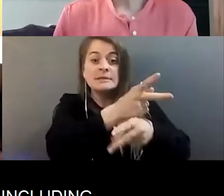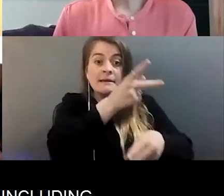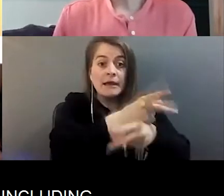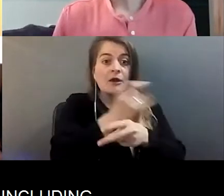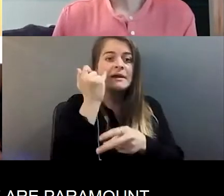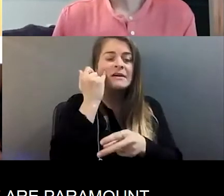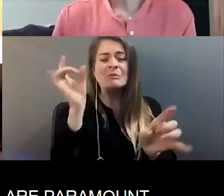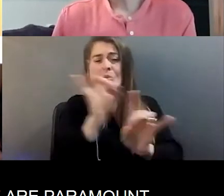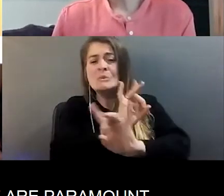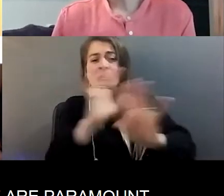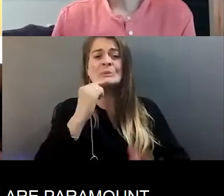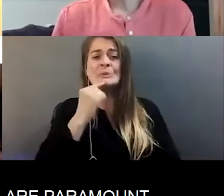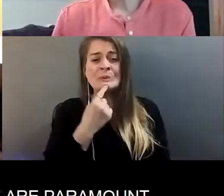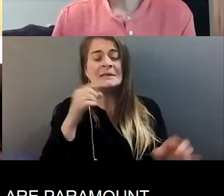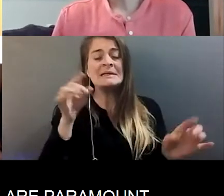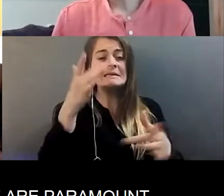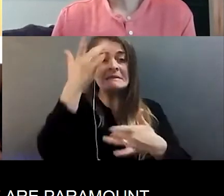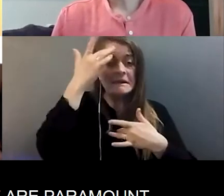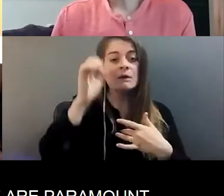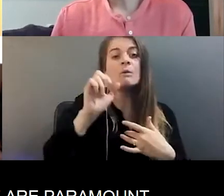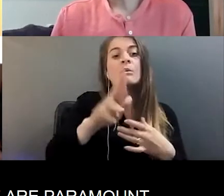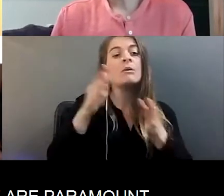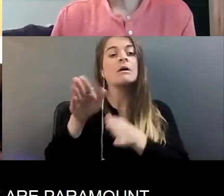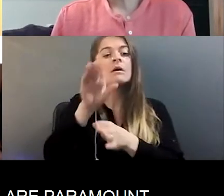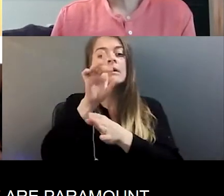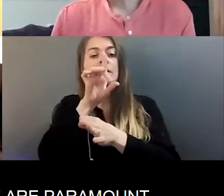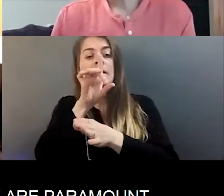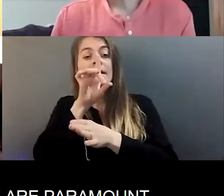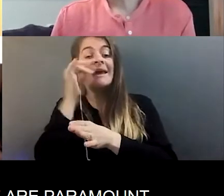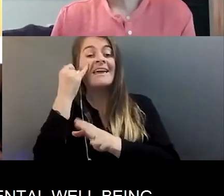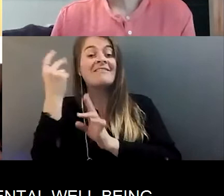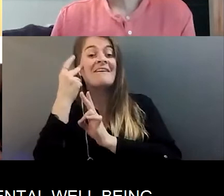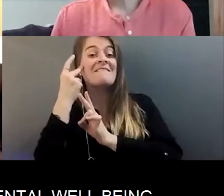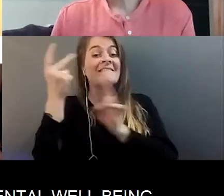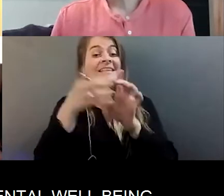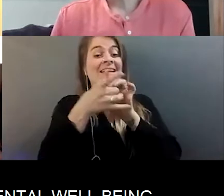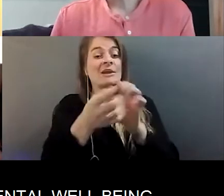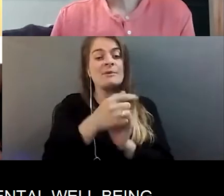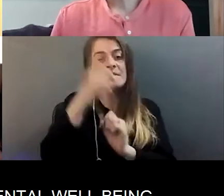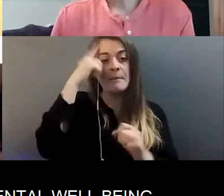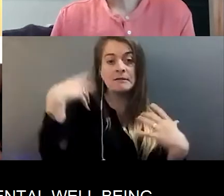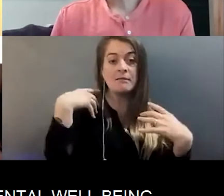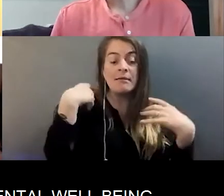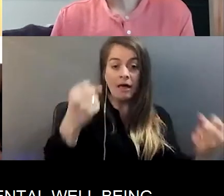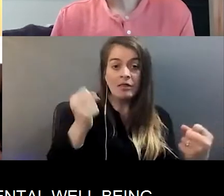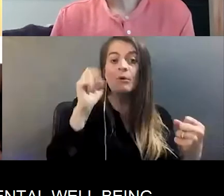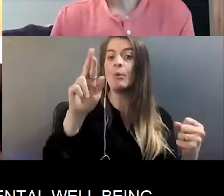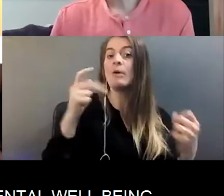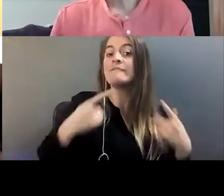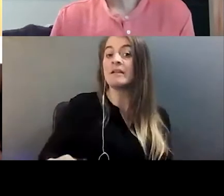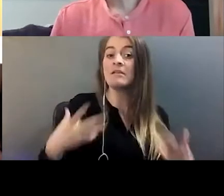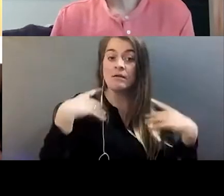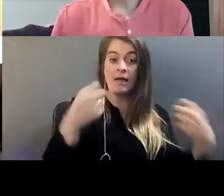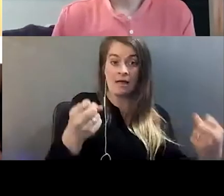illness, but also visits that are paramount to the resident's physical care and mental well-being, and that